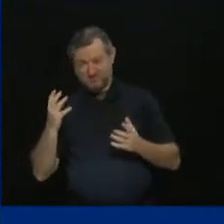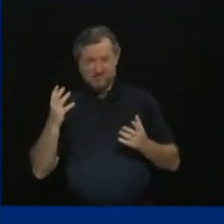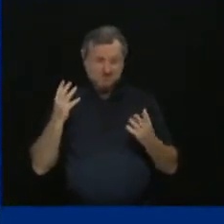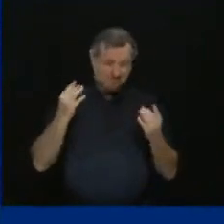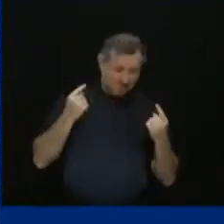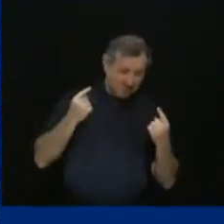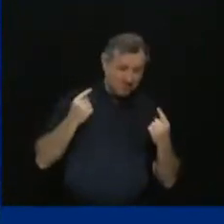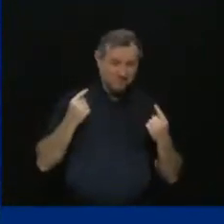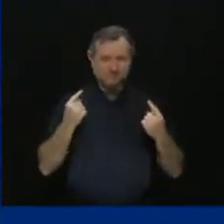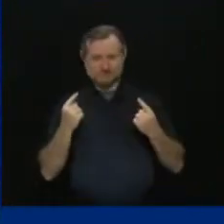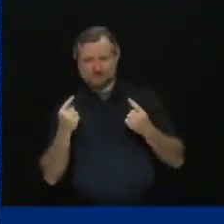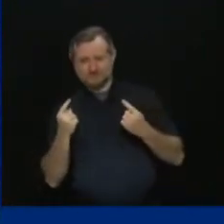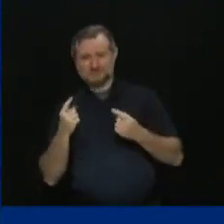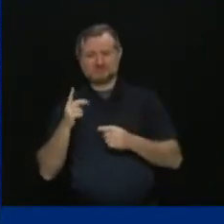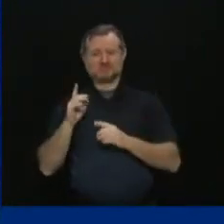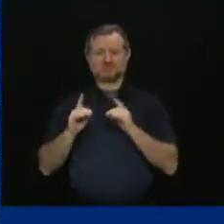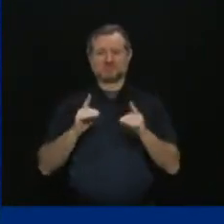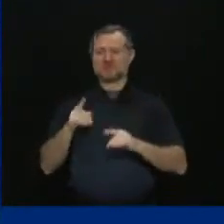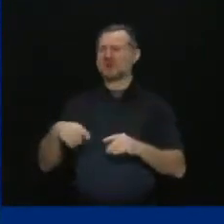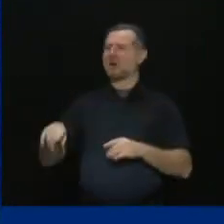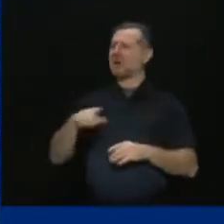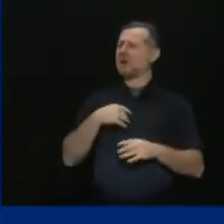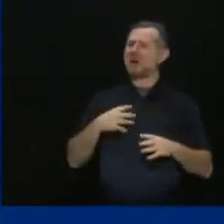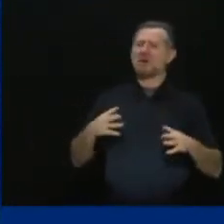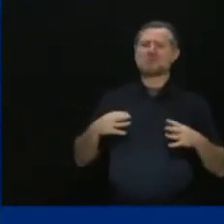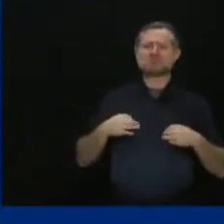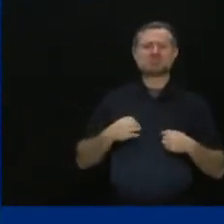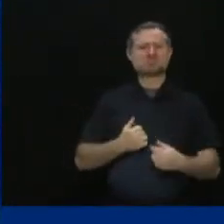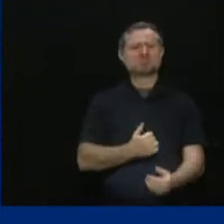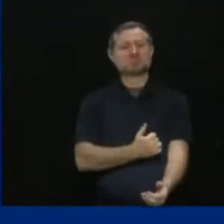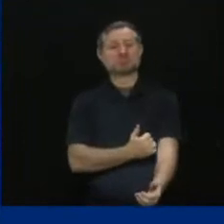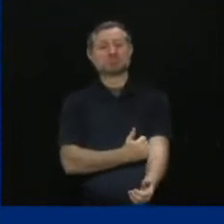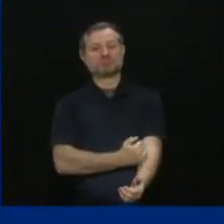possession of hypodermics in New York,